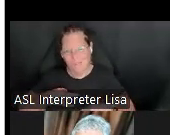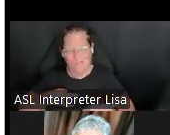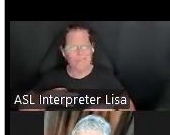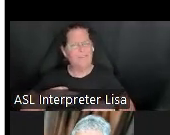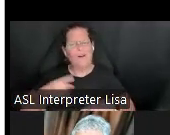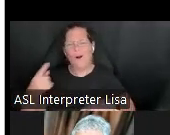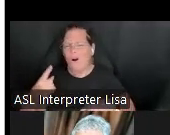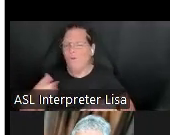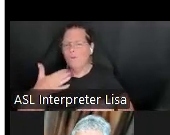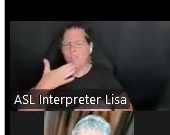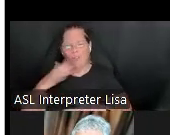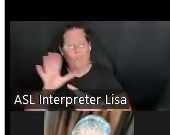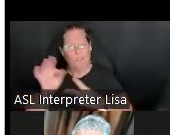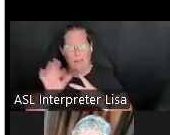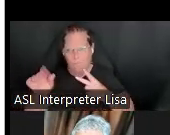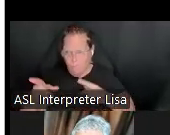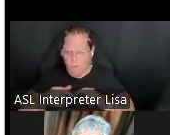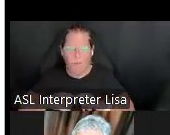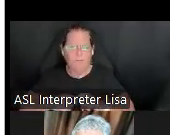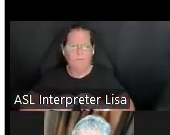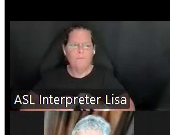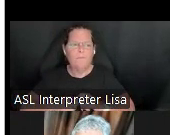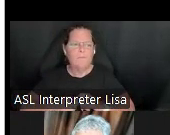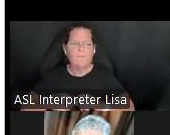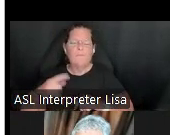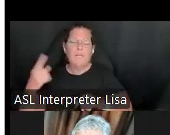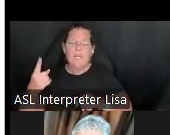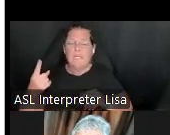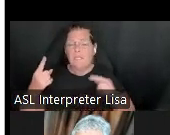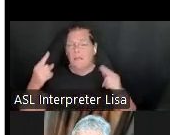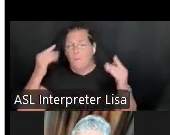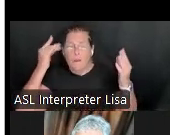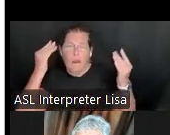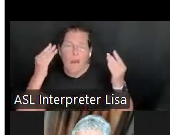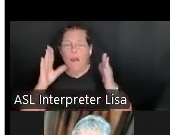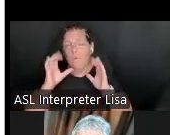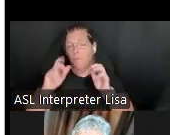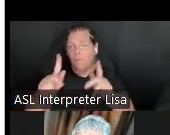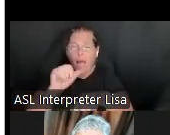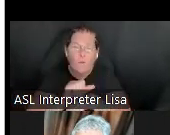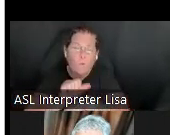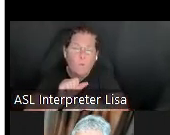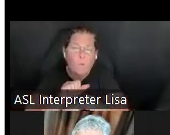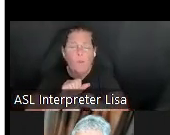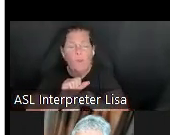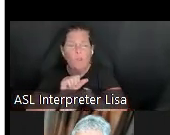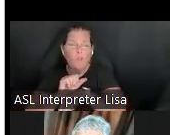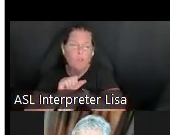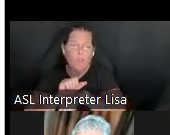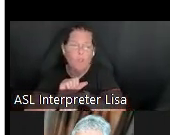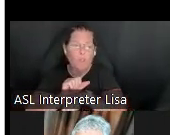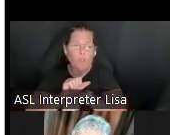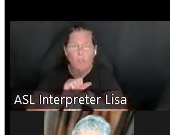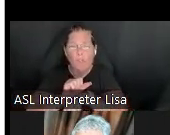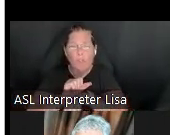at this stage when someone is considering getting back to work. They can, I'm sure you mentioned to many